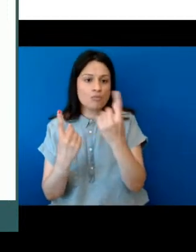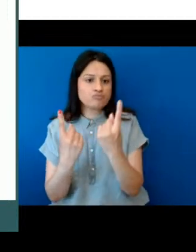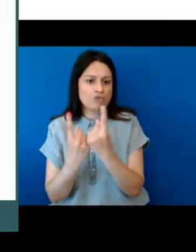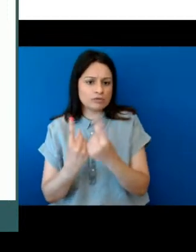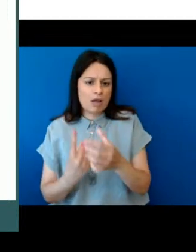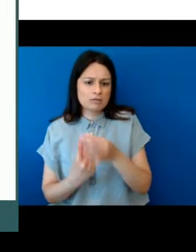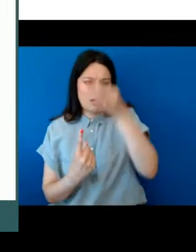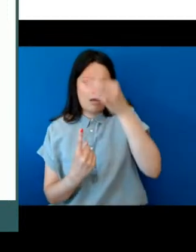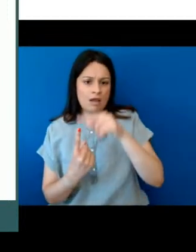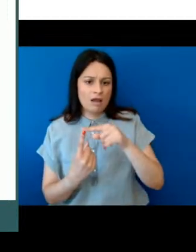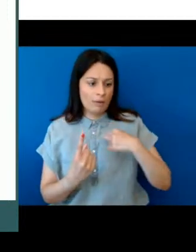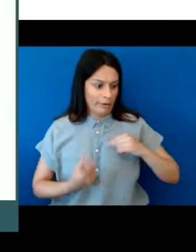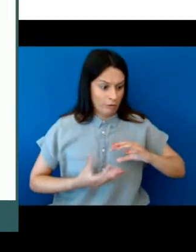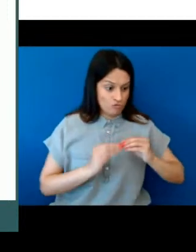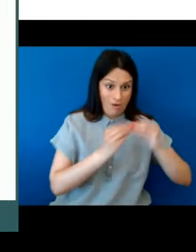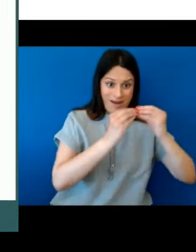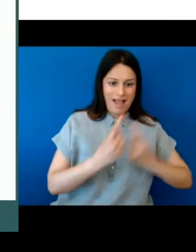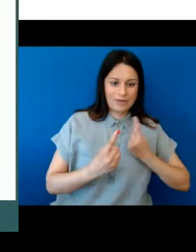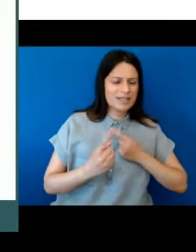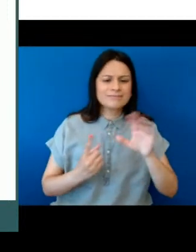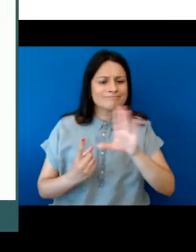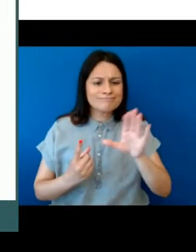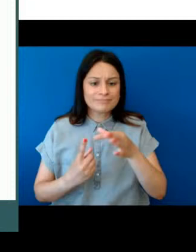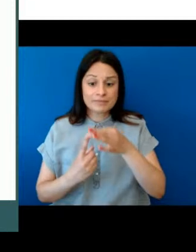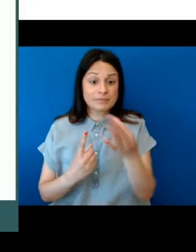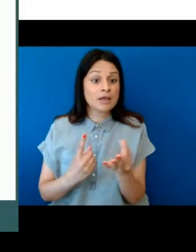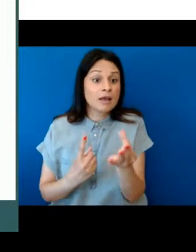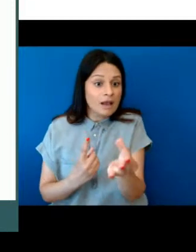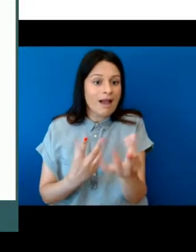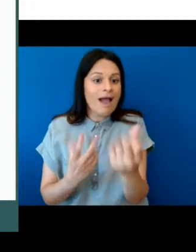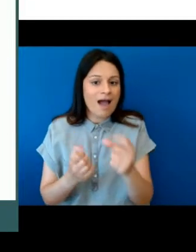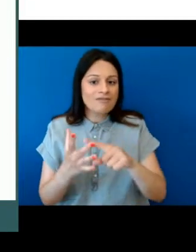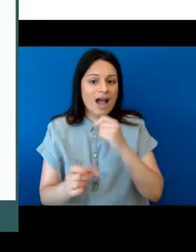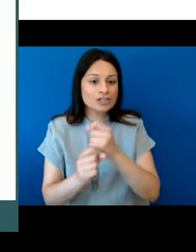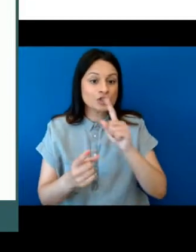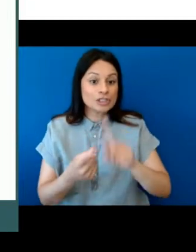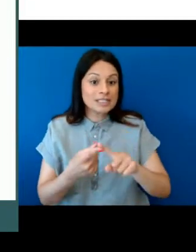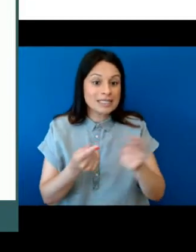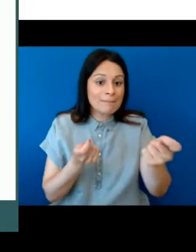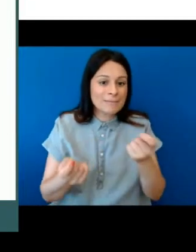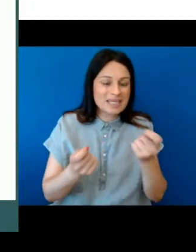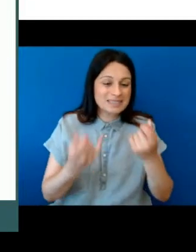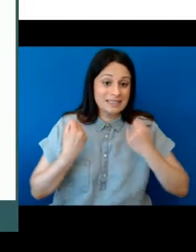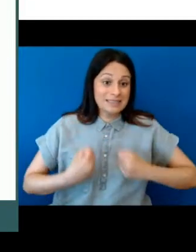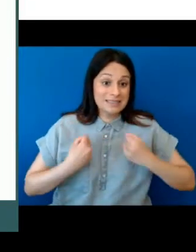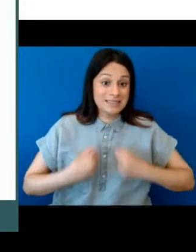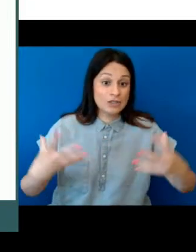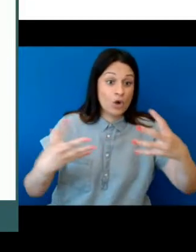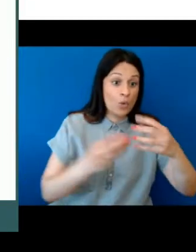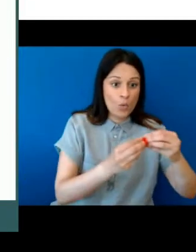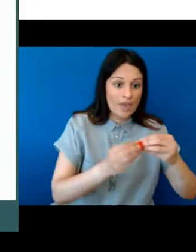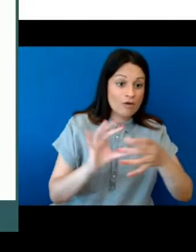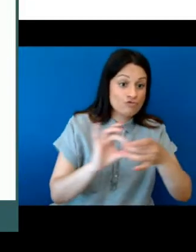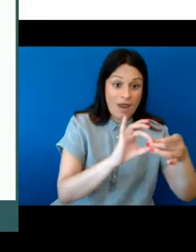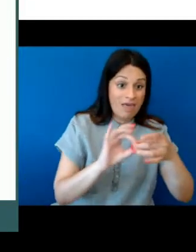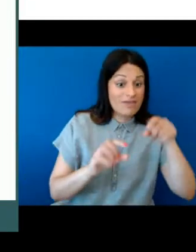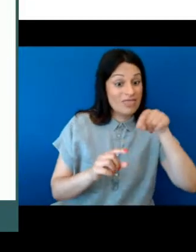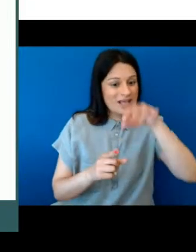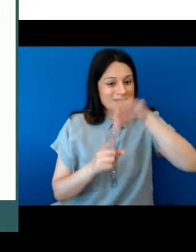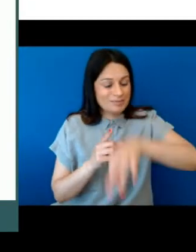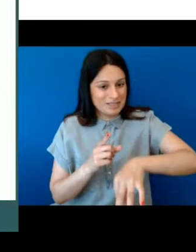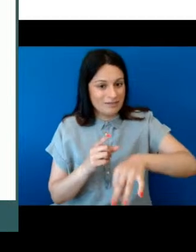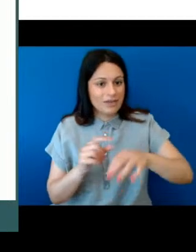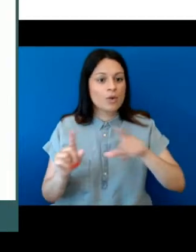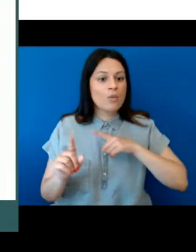make up yourself, to an individual with IgE-mediated disease where that allergen is relevant to ameliorate the symptoms,